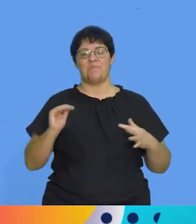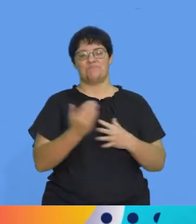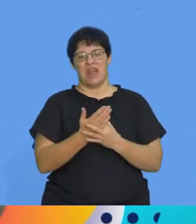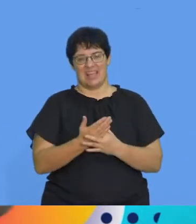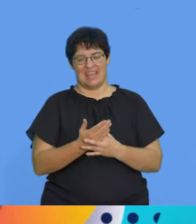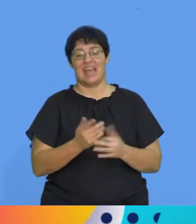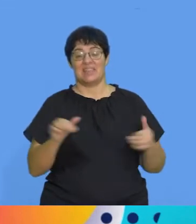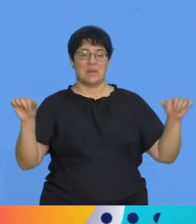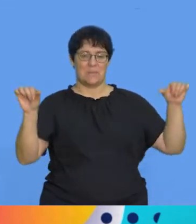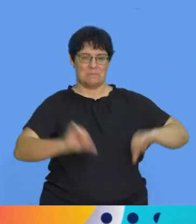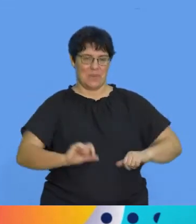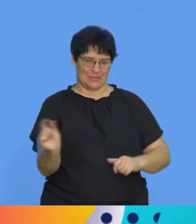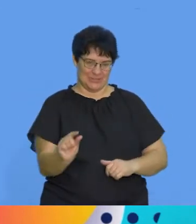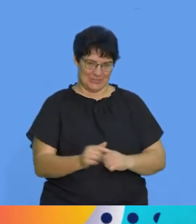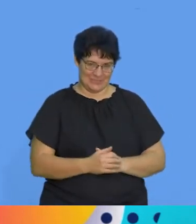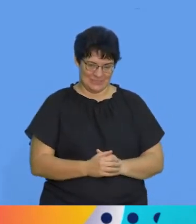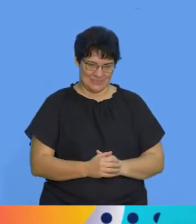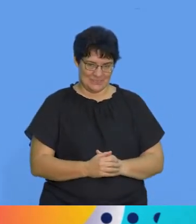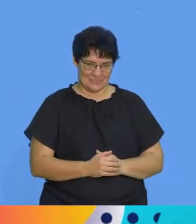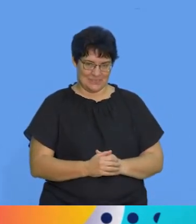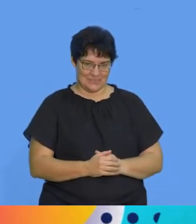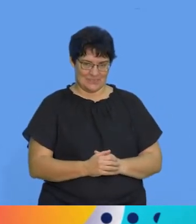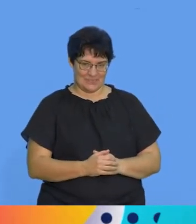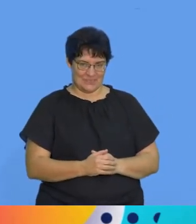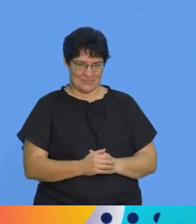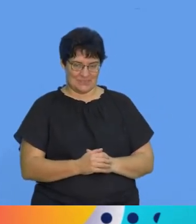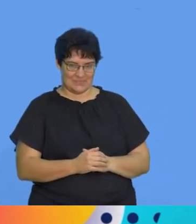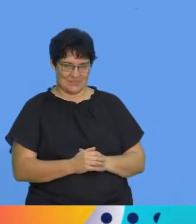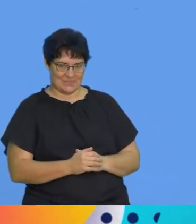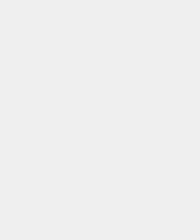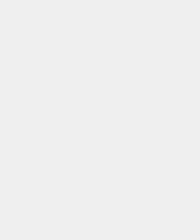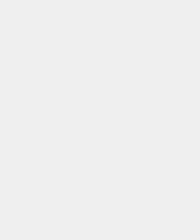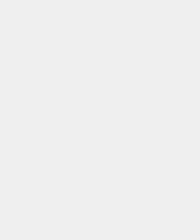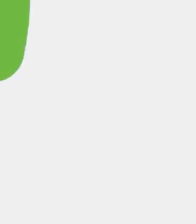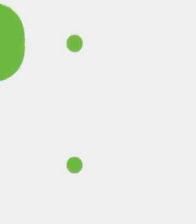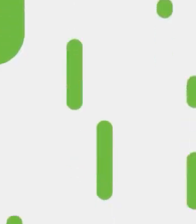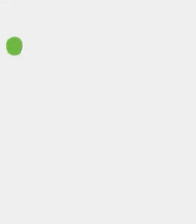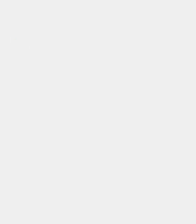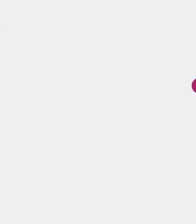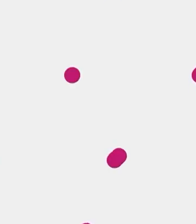Okay, guys, we're going to have a quick little break, and then we'll come back right after this.